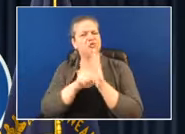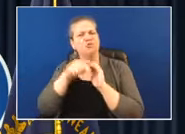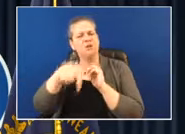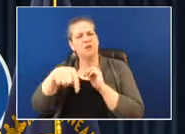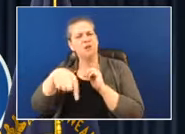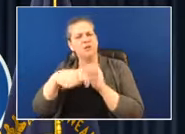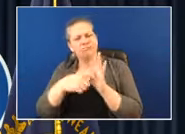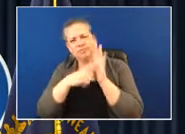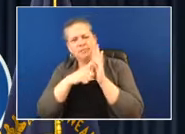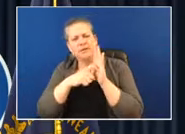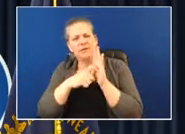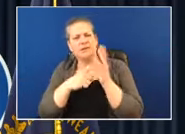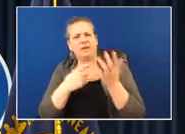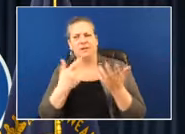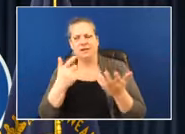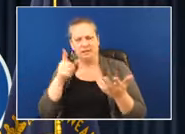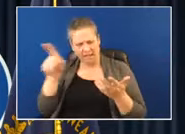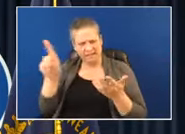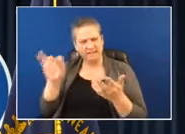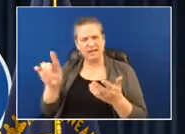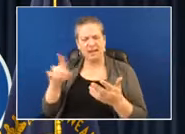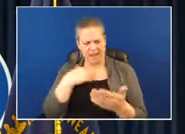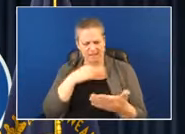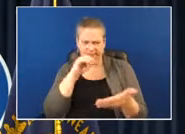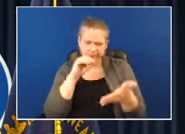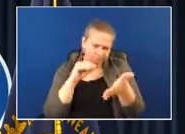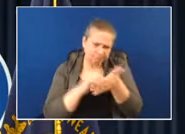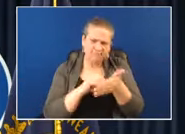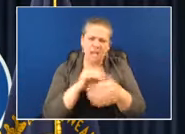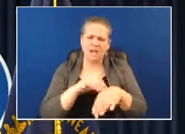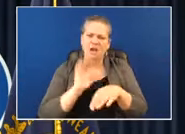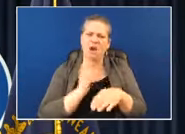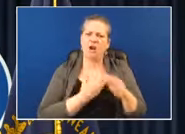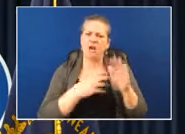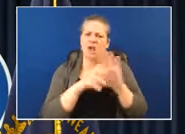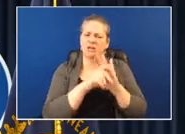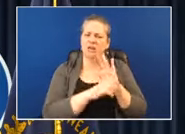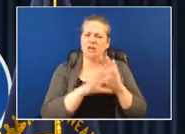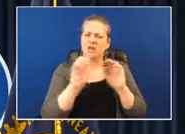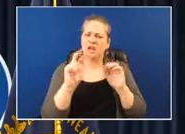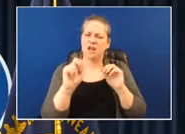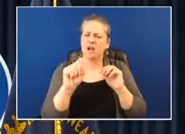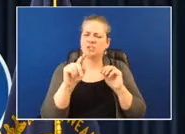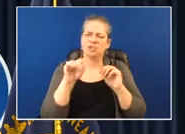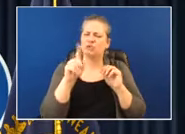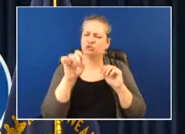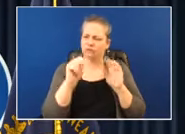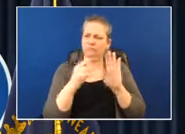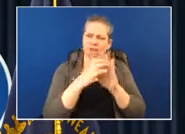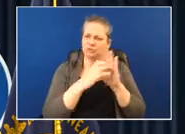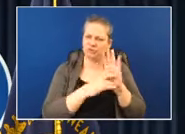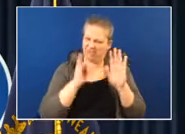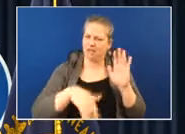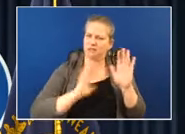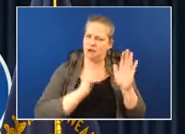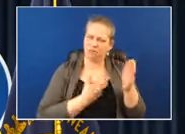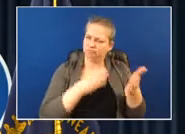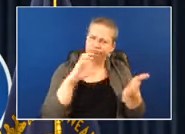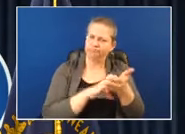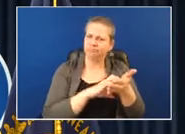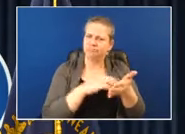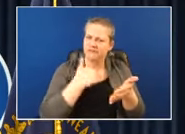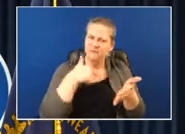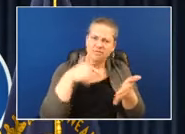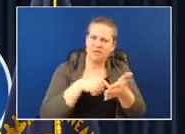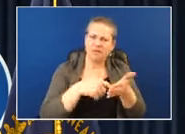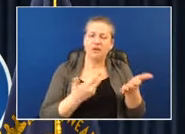this language in our Constitution time and time again. The quote, the sole responsibility for providing the system of common schools